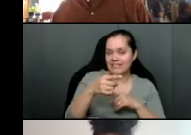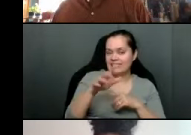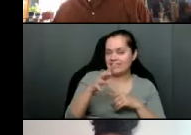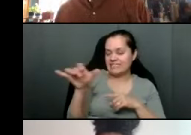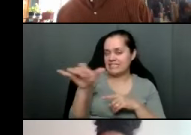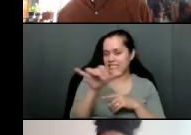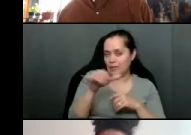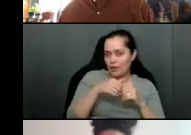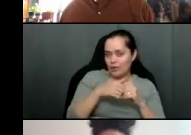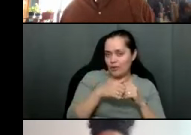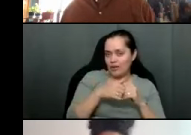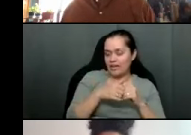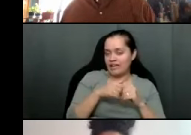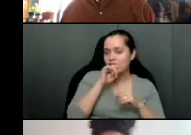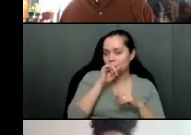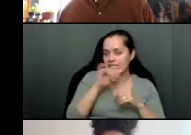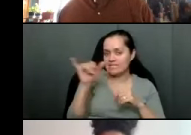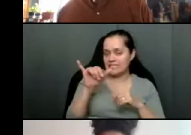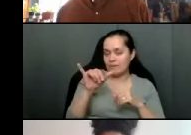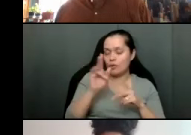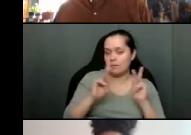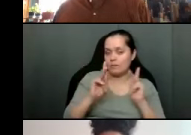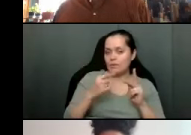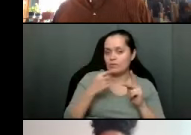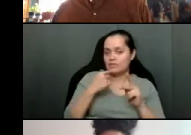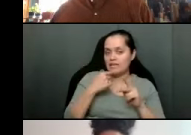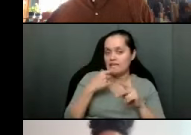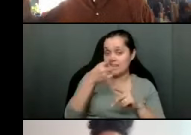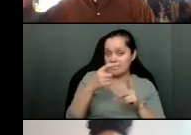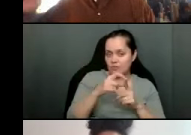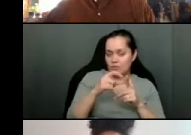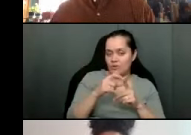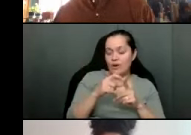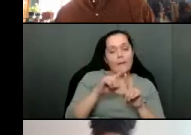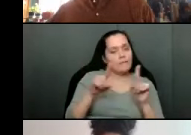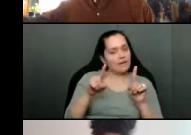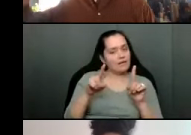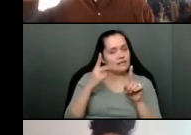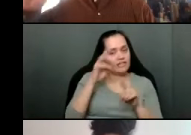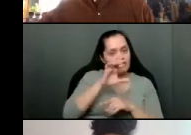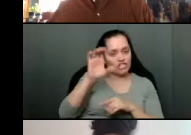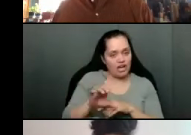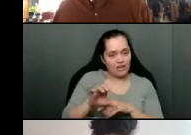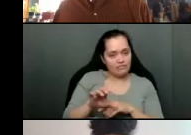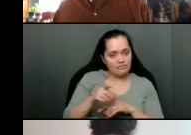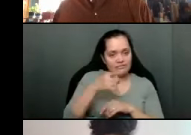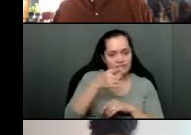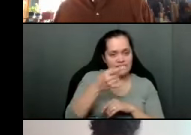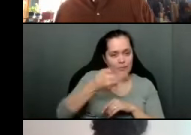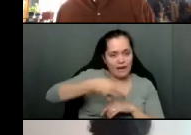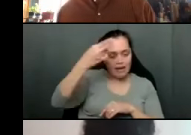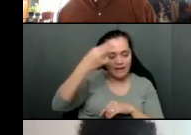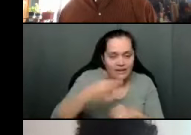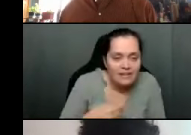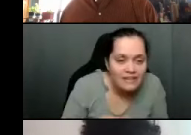similar in the tweets where people said this one. Although, look at Chicago, we rank a little bit higher.